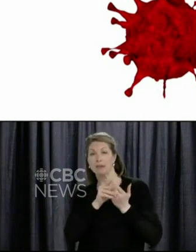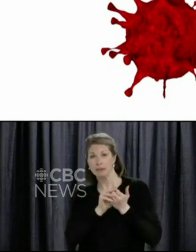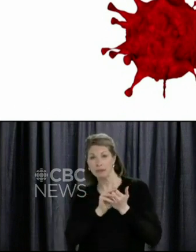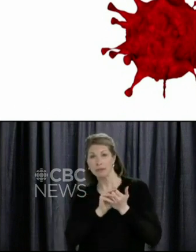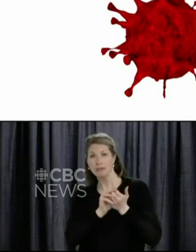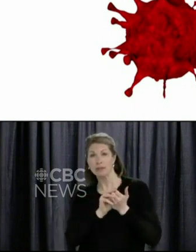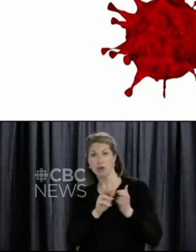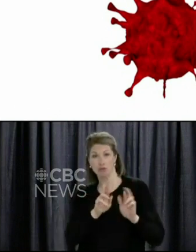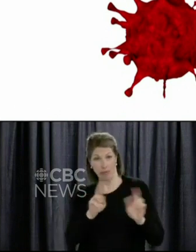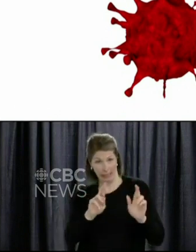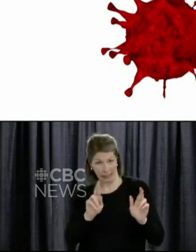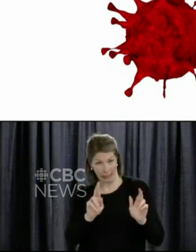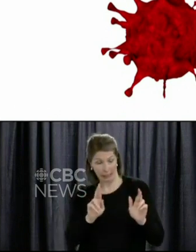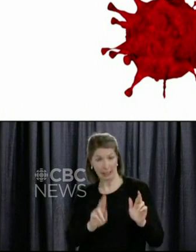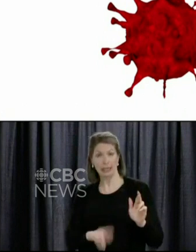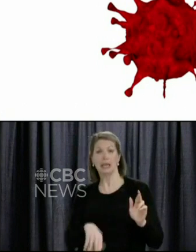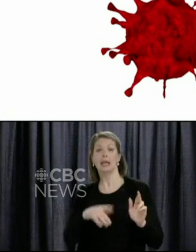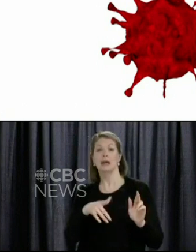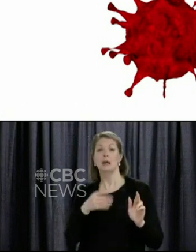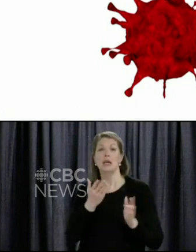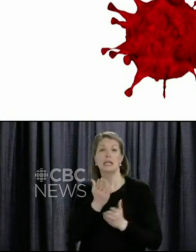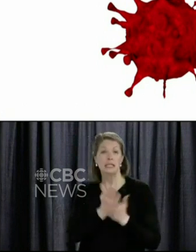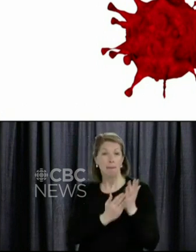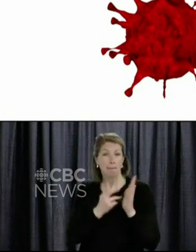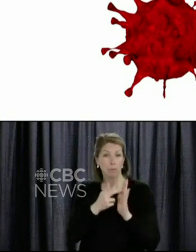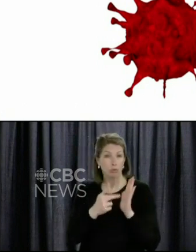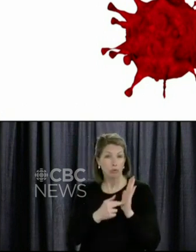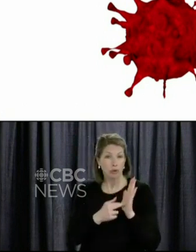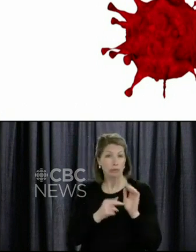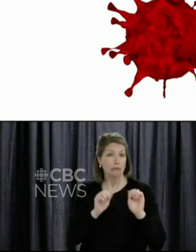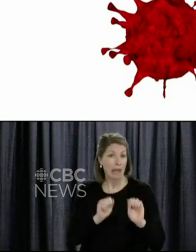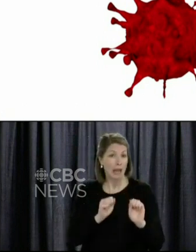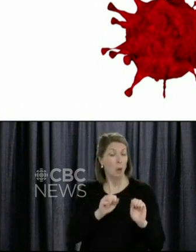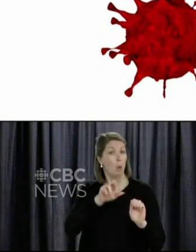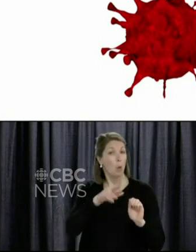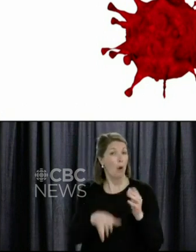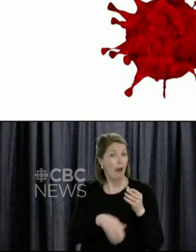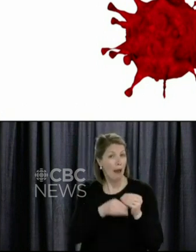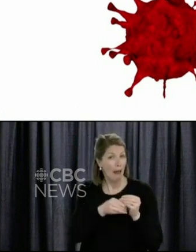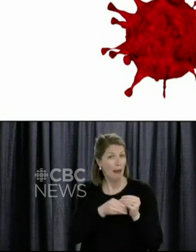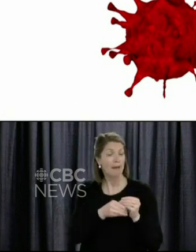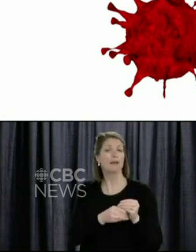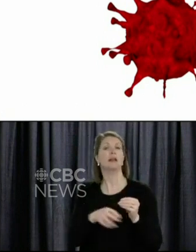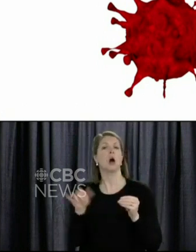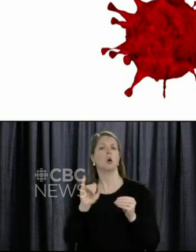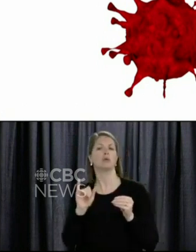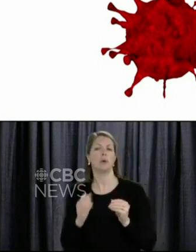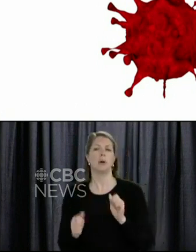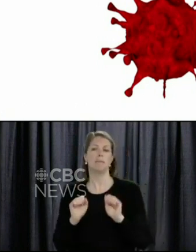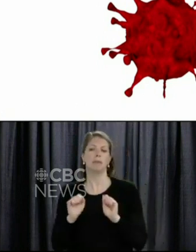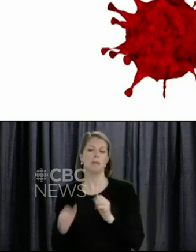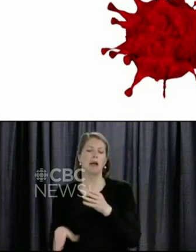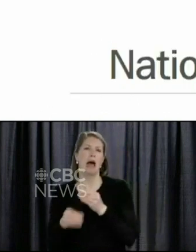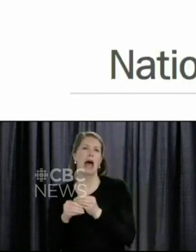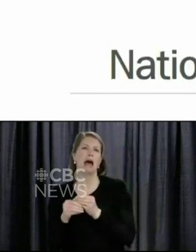terms of relaxing the public measures, and some recommended further enhancements that will actually further protect our